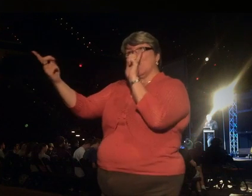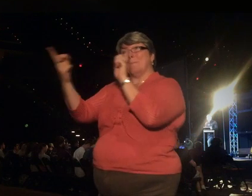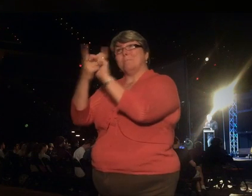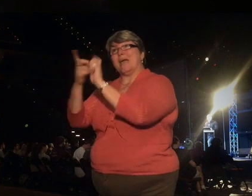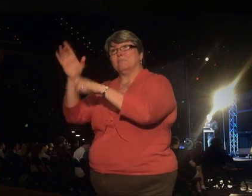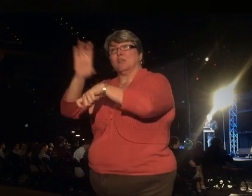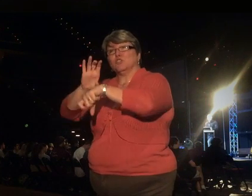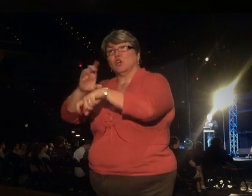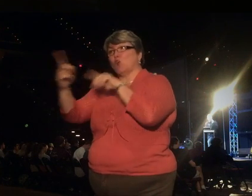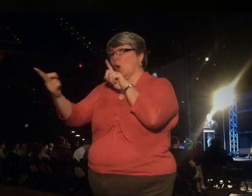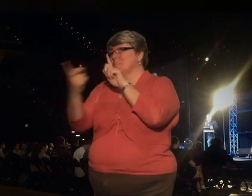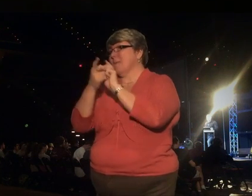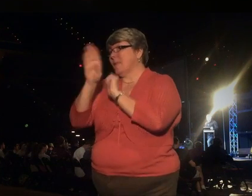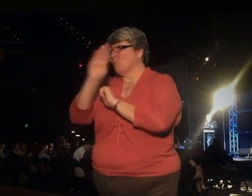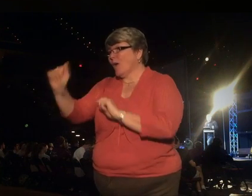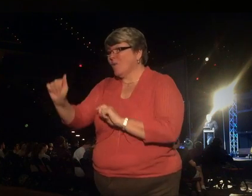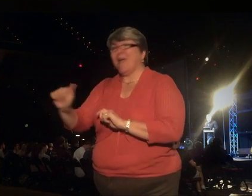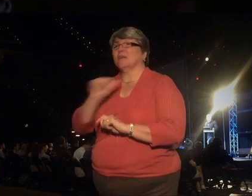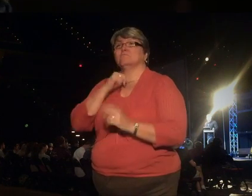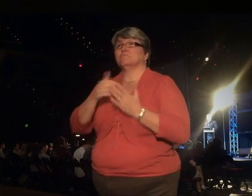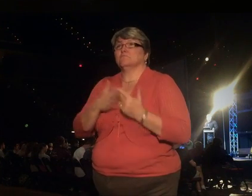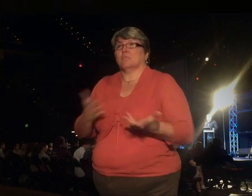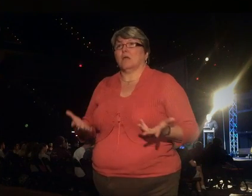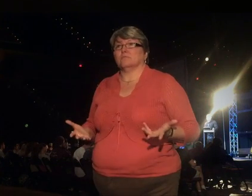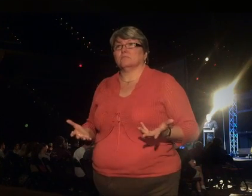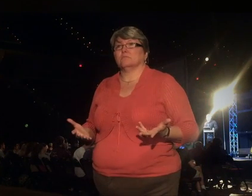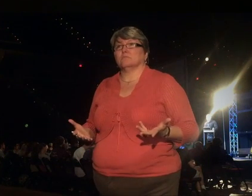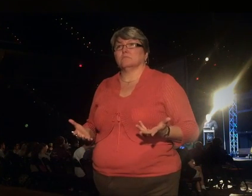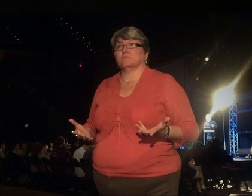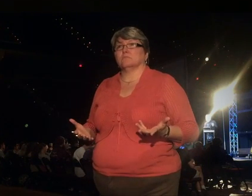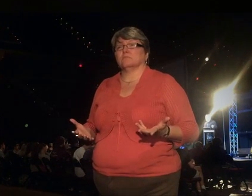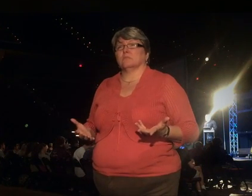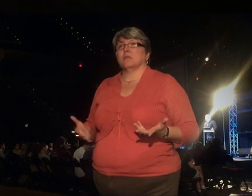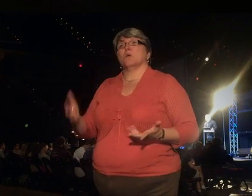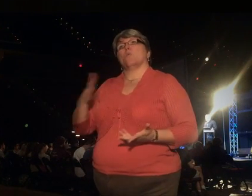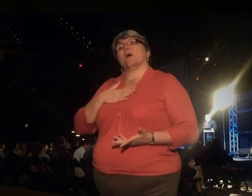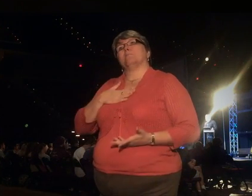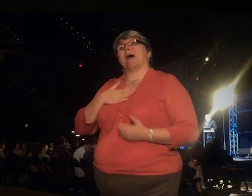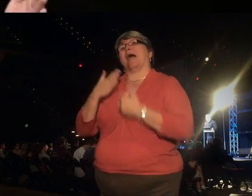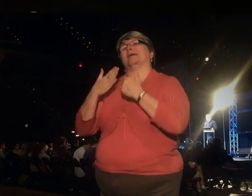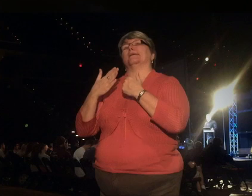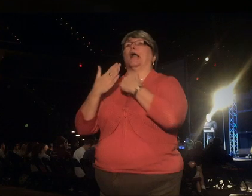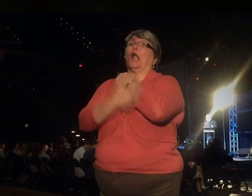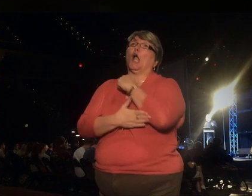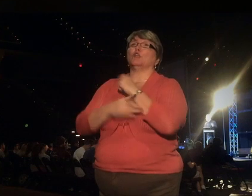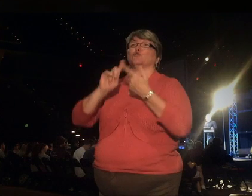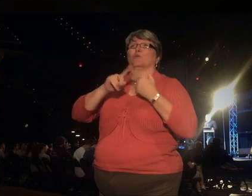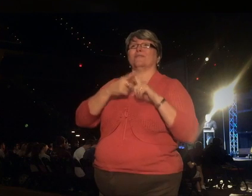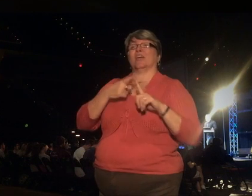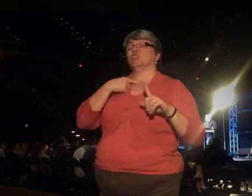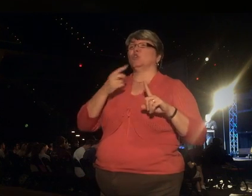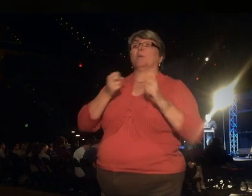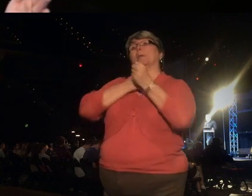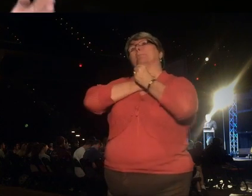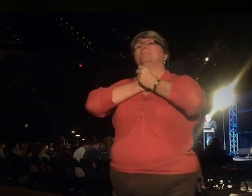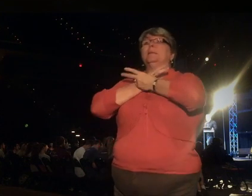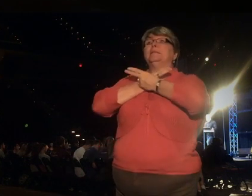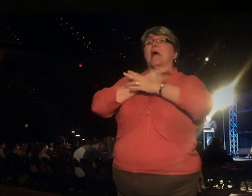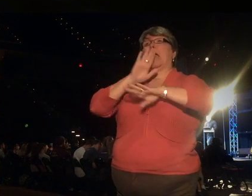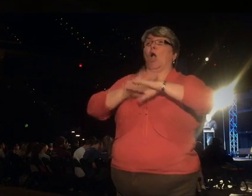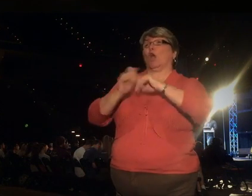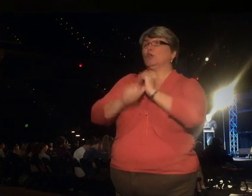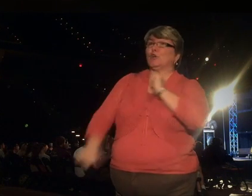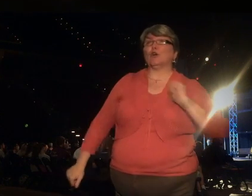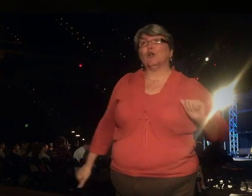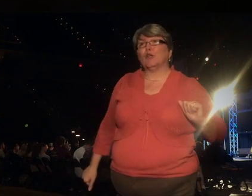Breakaway means nothing to me. As one of my country friends said, you can put a bow tie on a turd, but